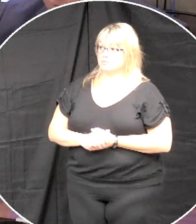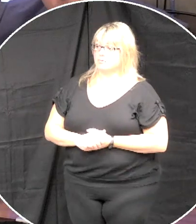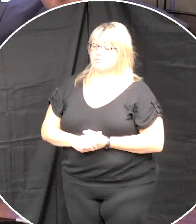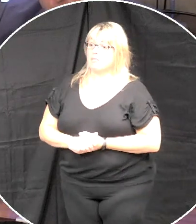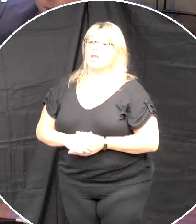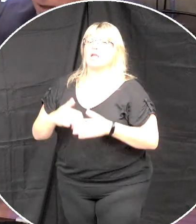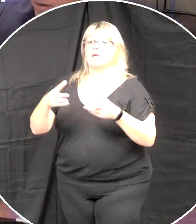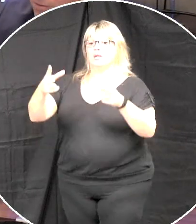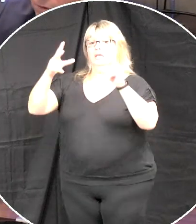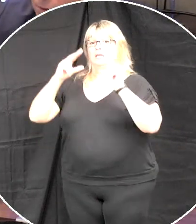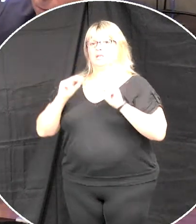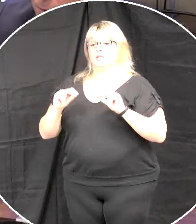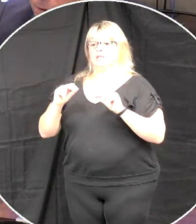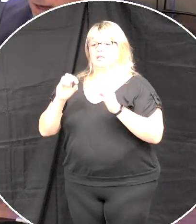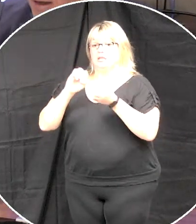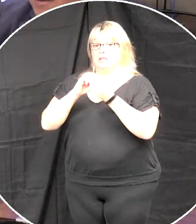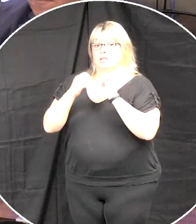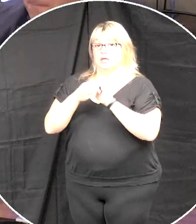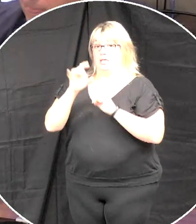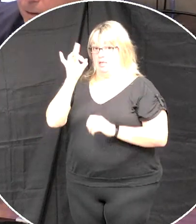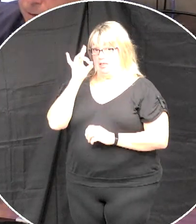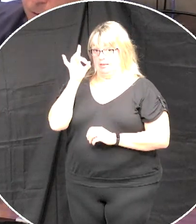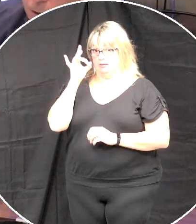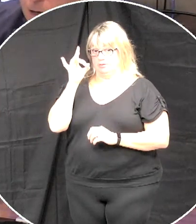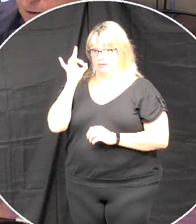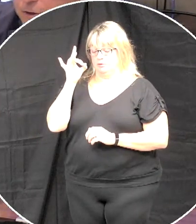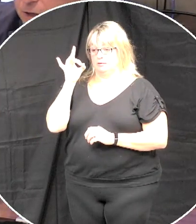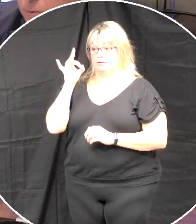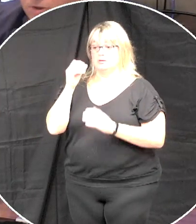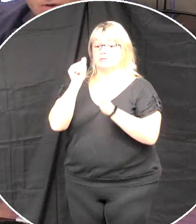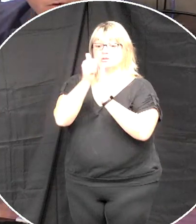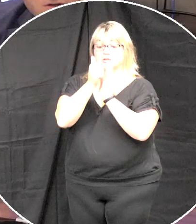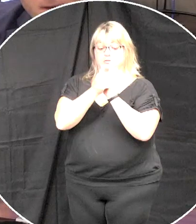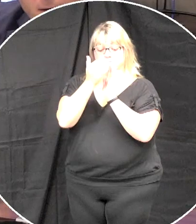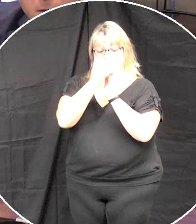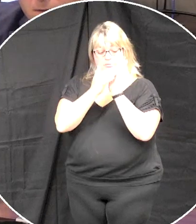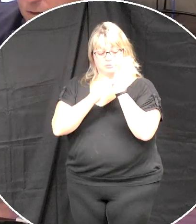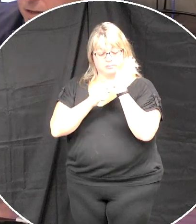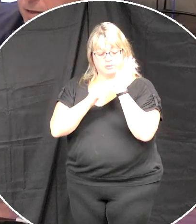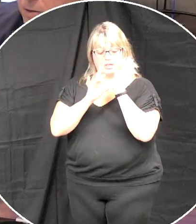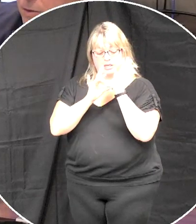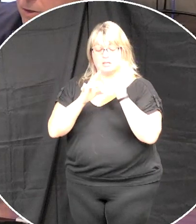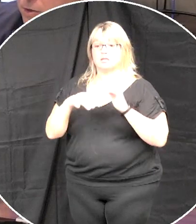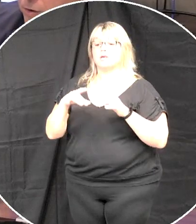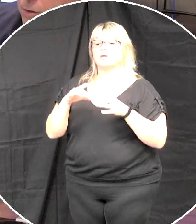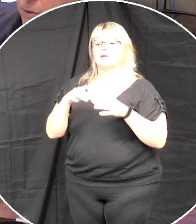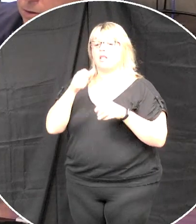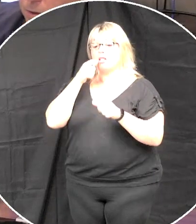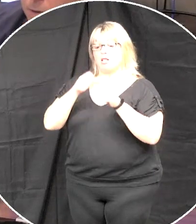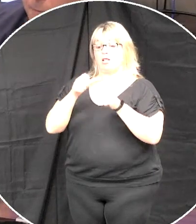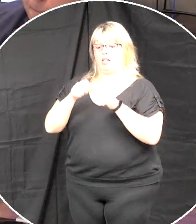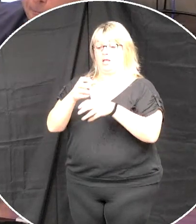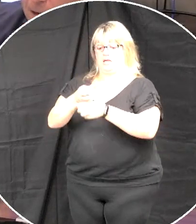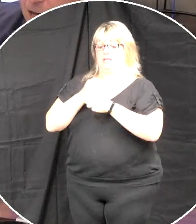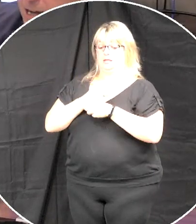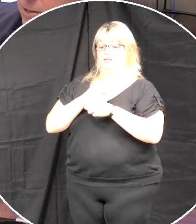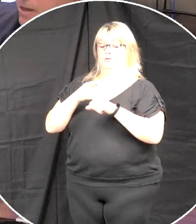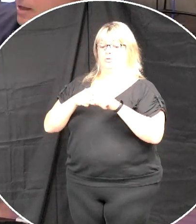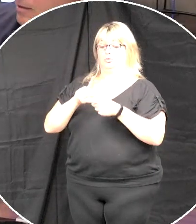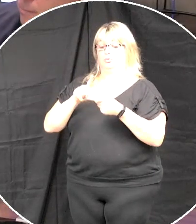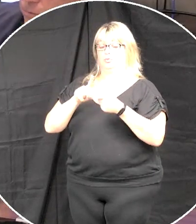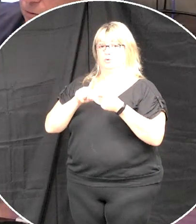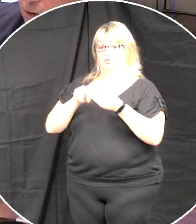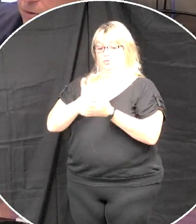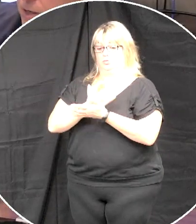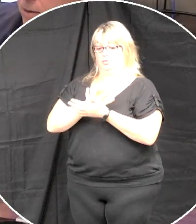Okay, we'll move on now to number 8 on our agenda, which is correspondence sent to the districts. I'll ask